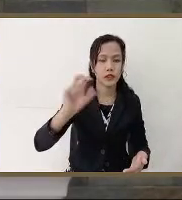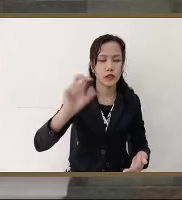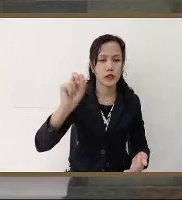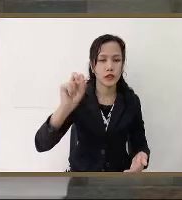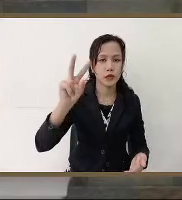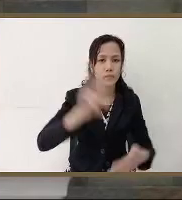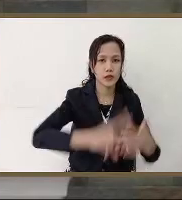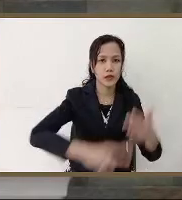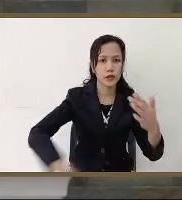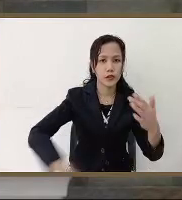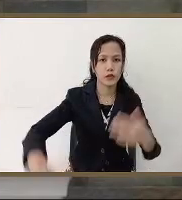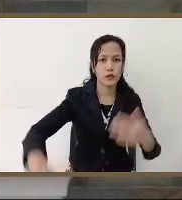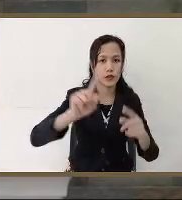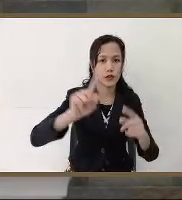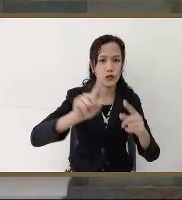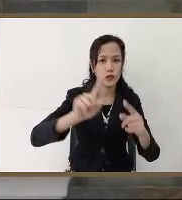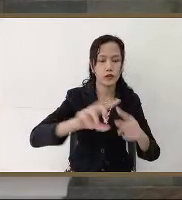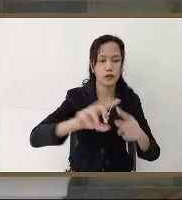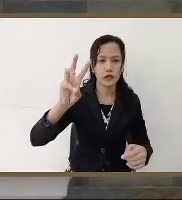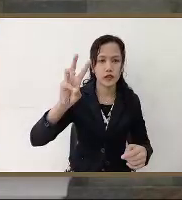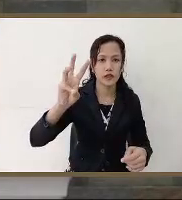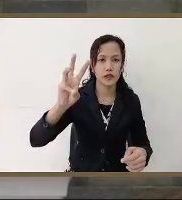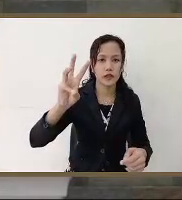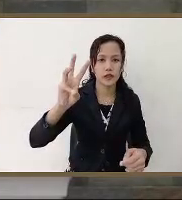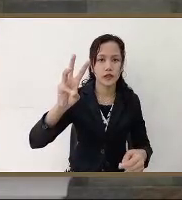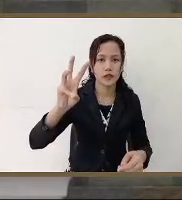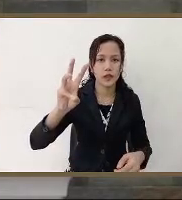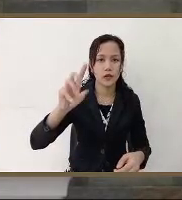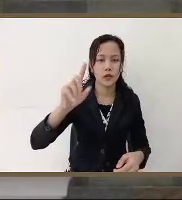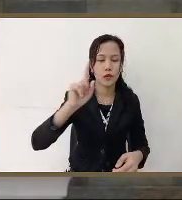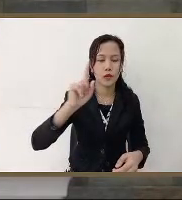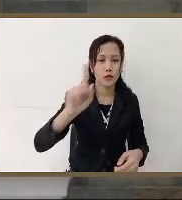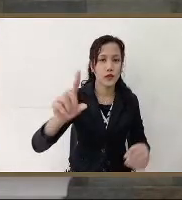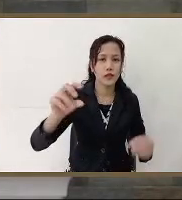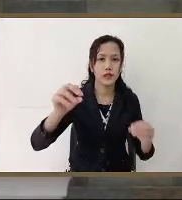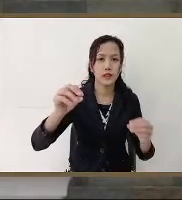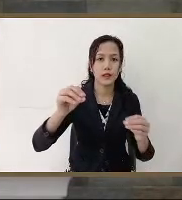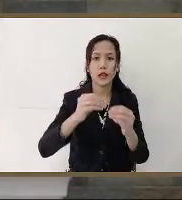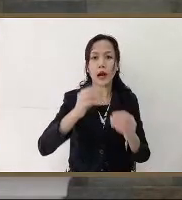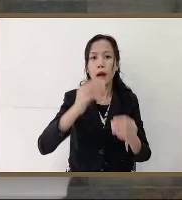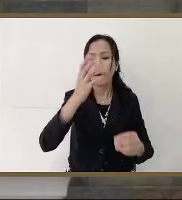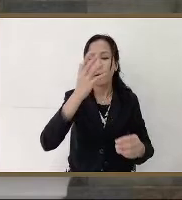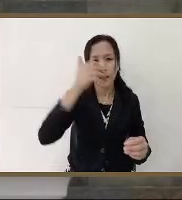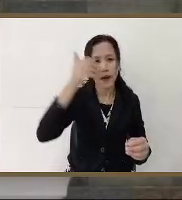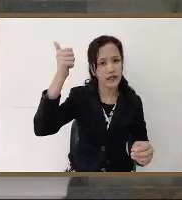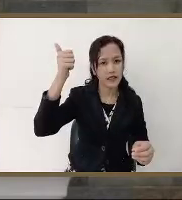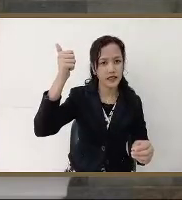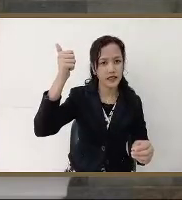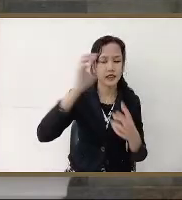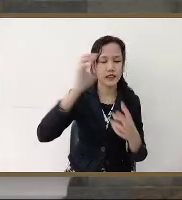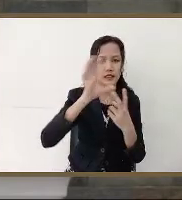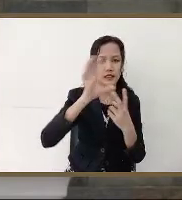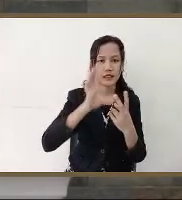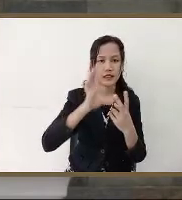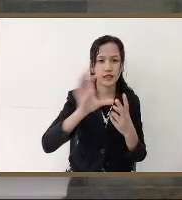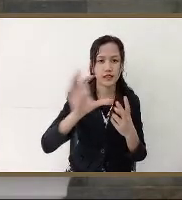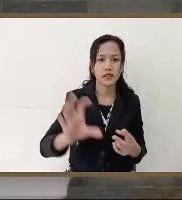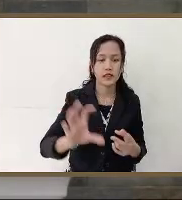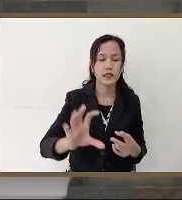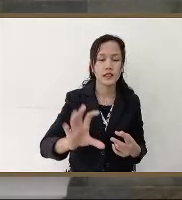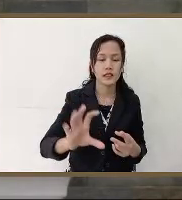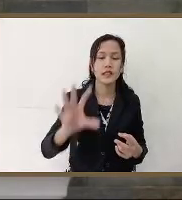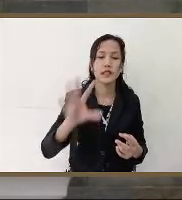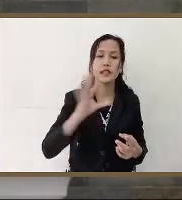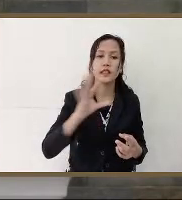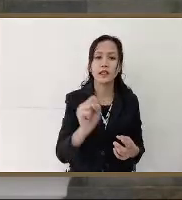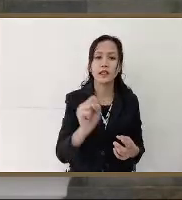to 6. And one of the best selections na makita po natin sa 2 Samuel is David's Psalm